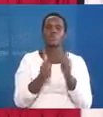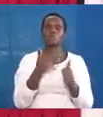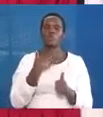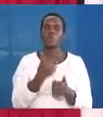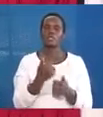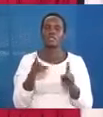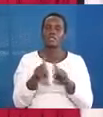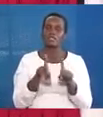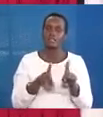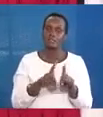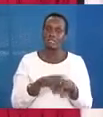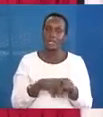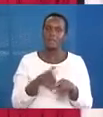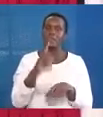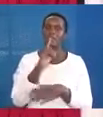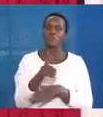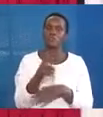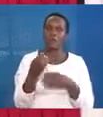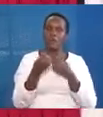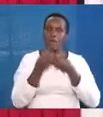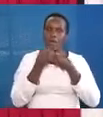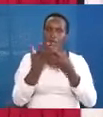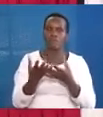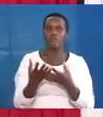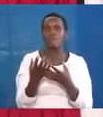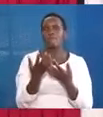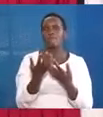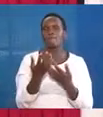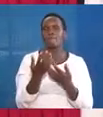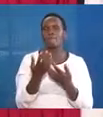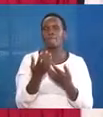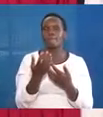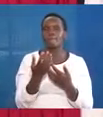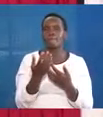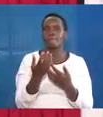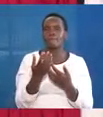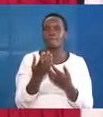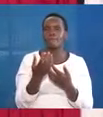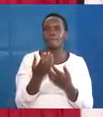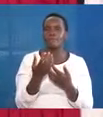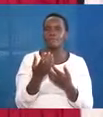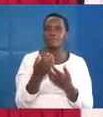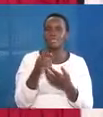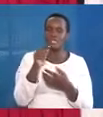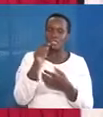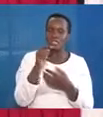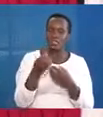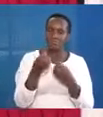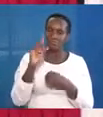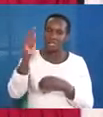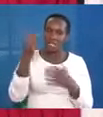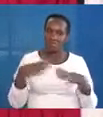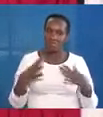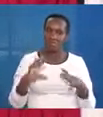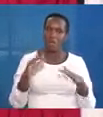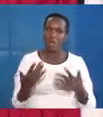ensure informed decision-making by Kenyans, the bill will be made available through newspapers,